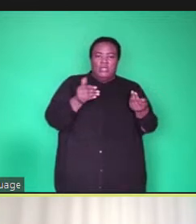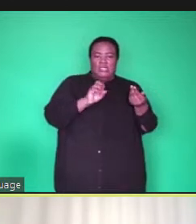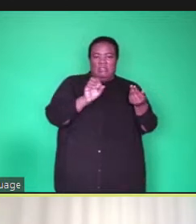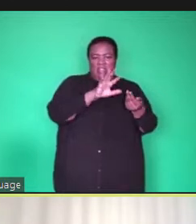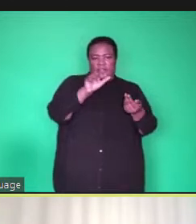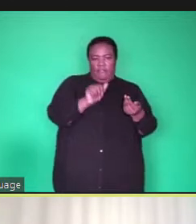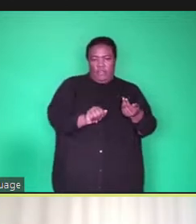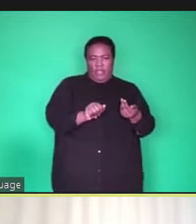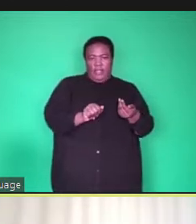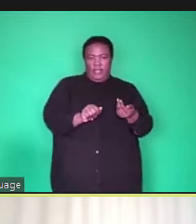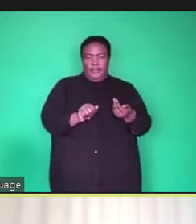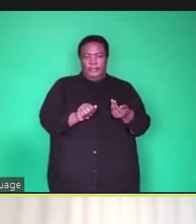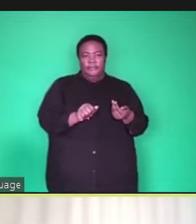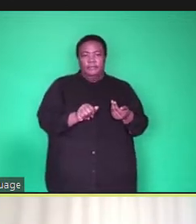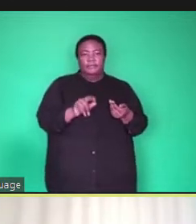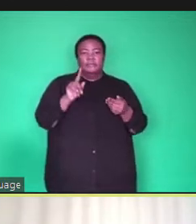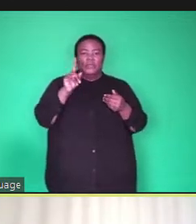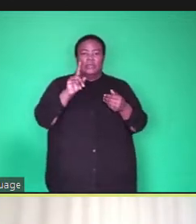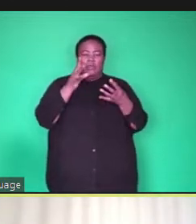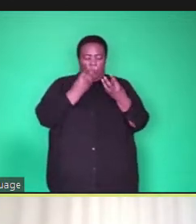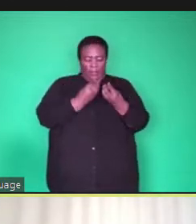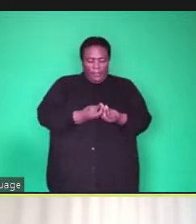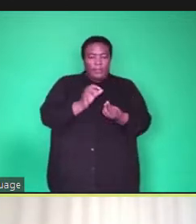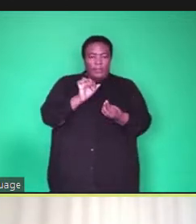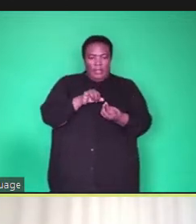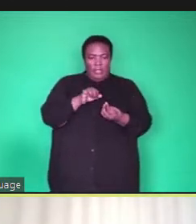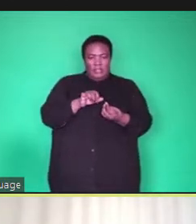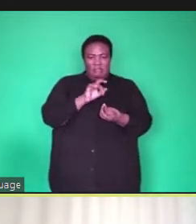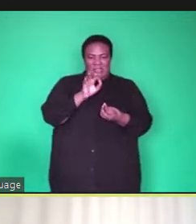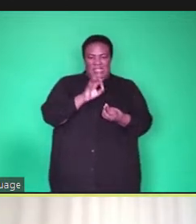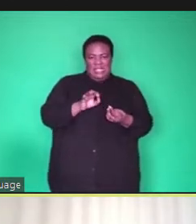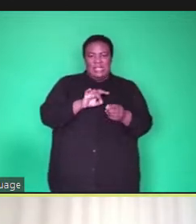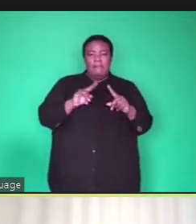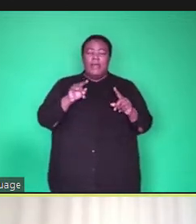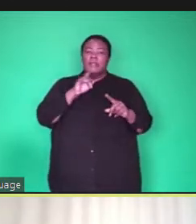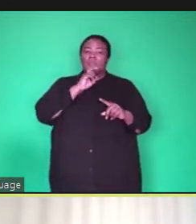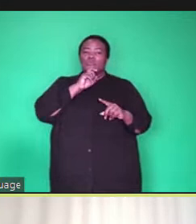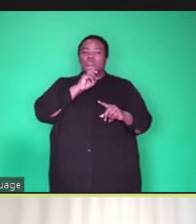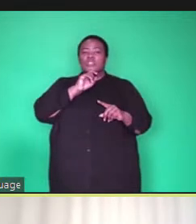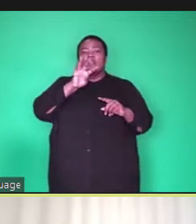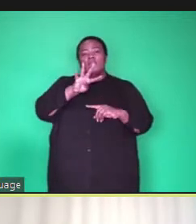numbers of course are very small, as Martin said. Using 4 waves of NIDS, I